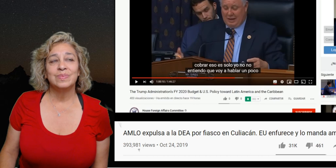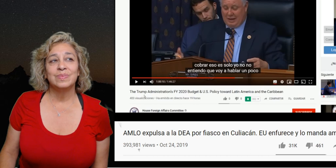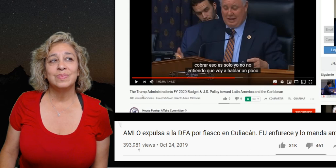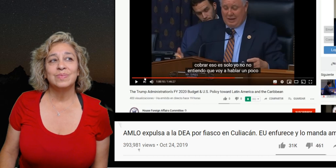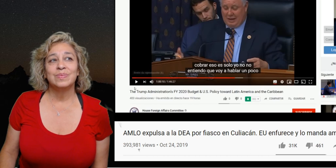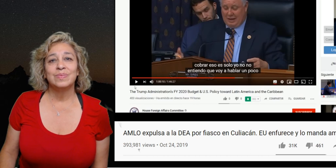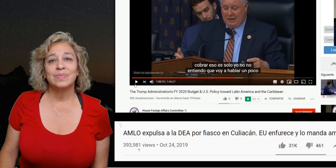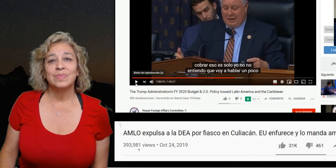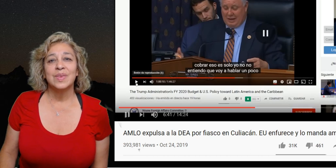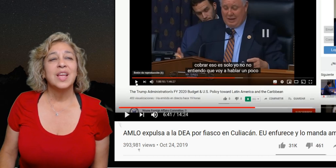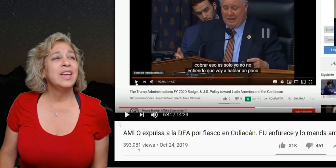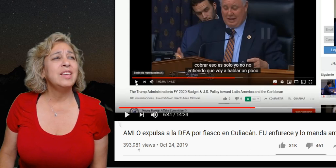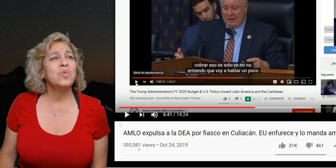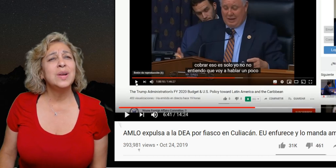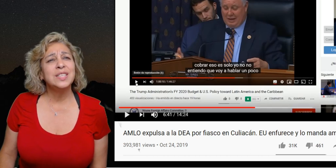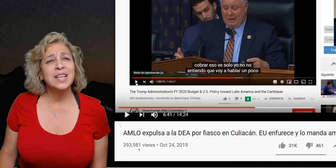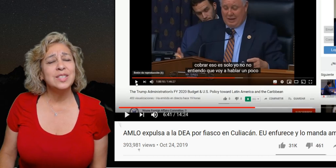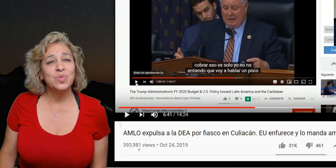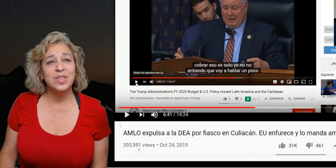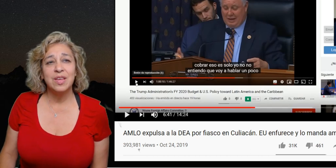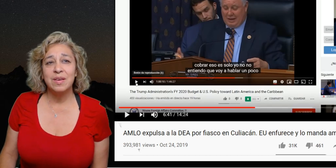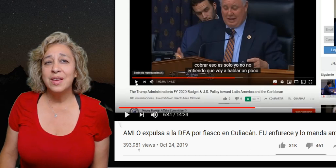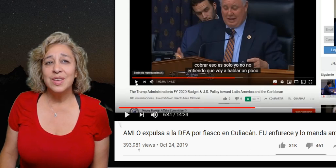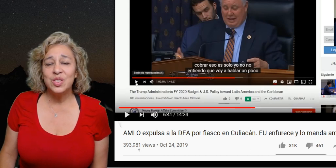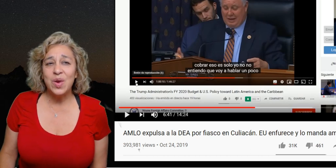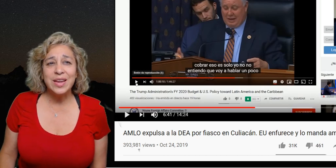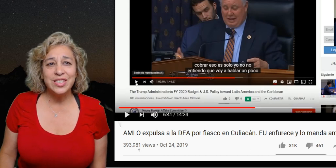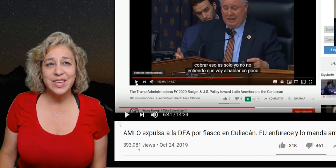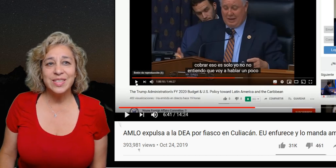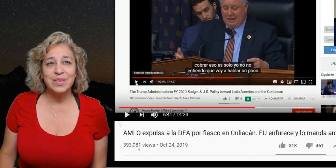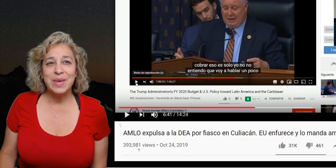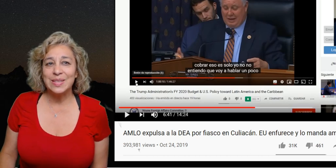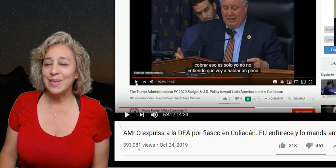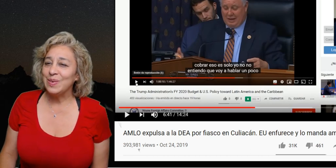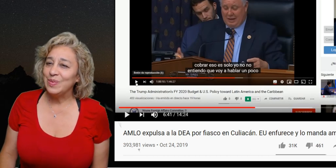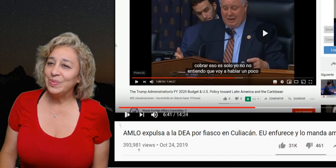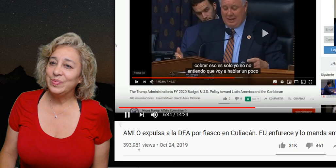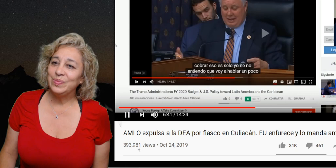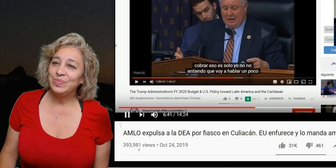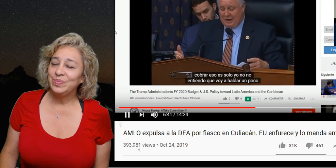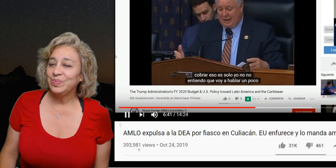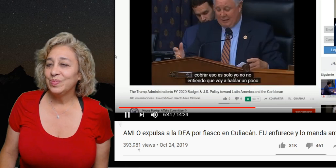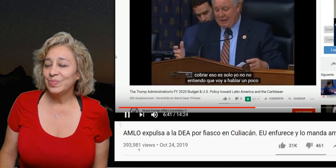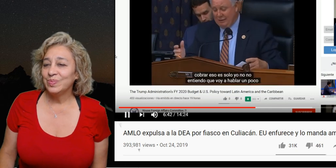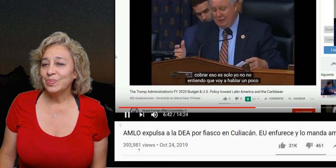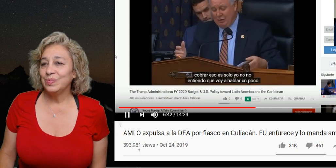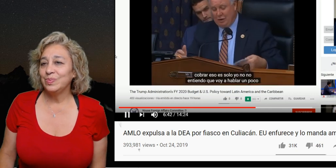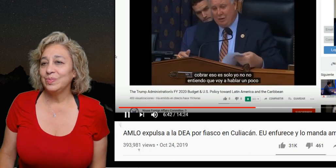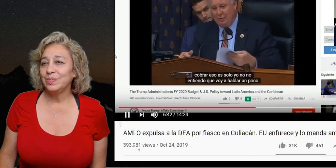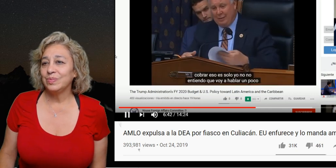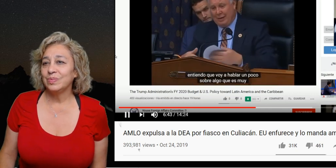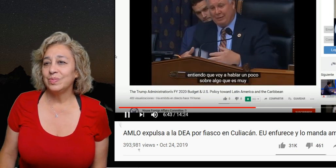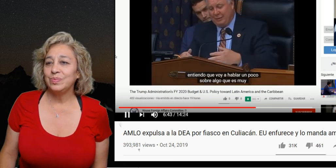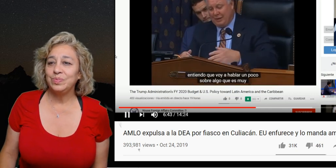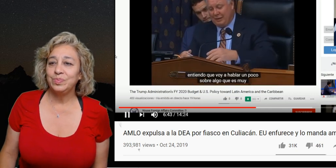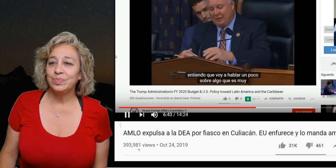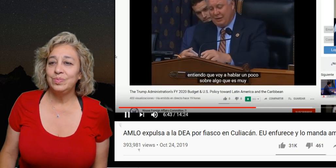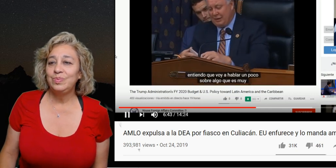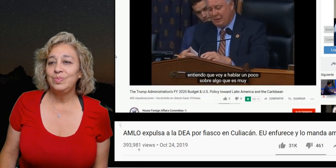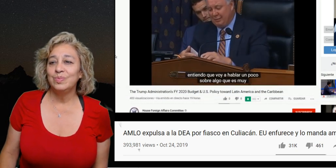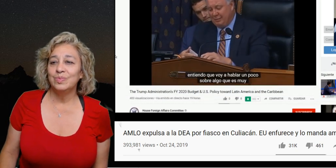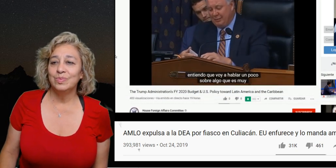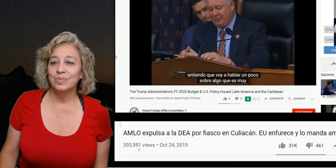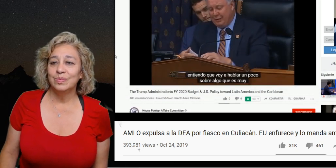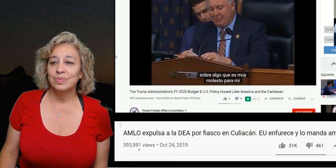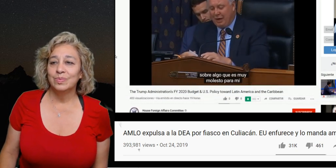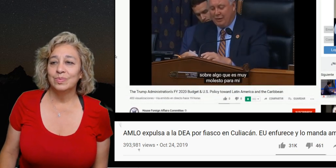decirle cuál es la estrategia mexicana. Vamos a escuchar. And they don't want to tell us what the strategy is in Mexico. I want to talk a little bit about something